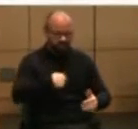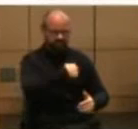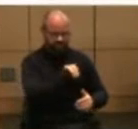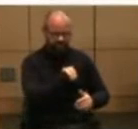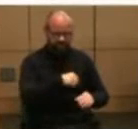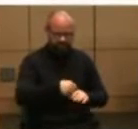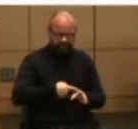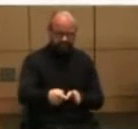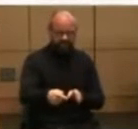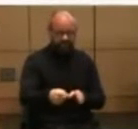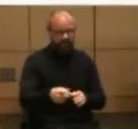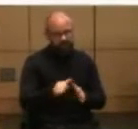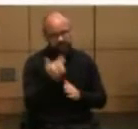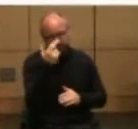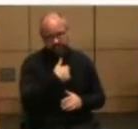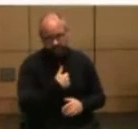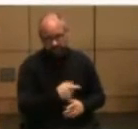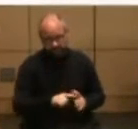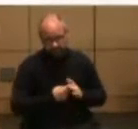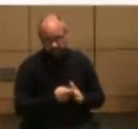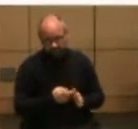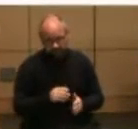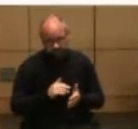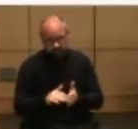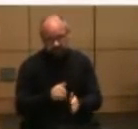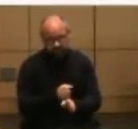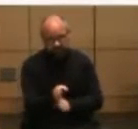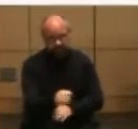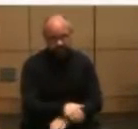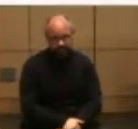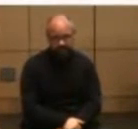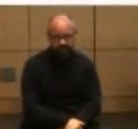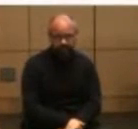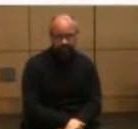led to me going into this area.